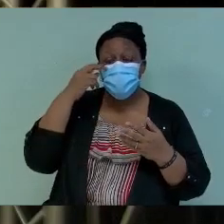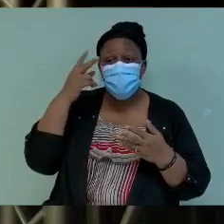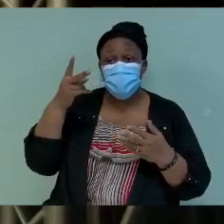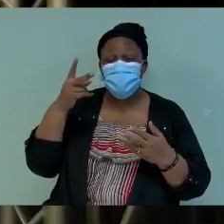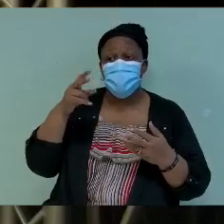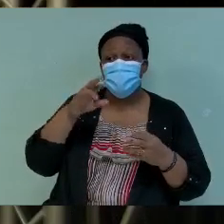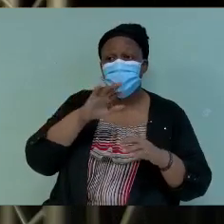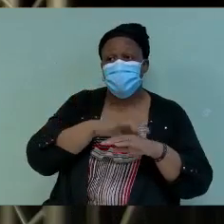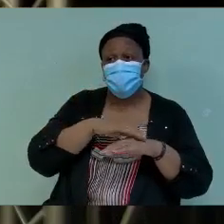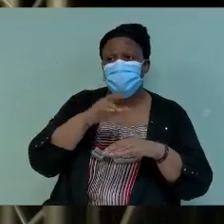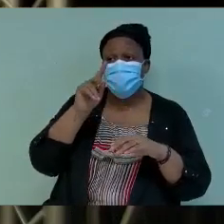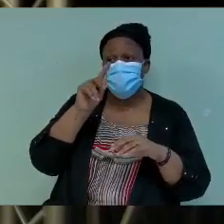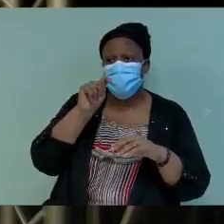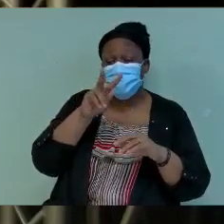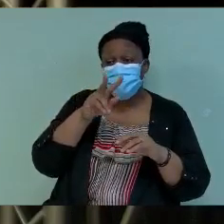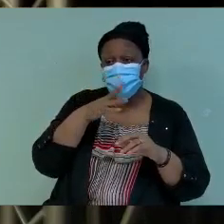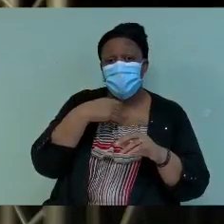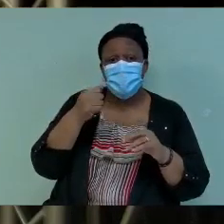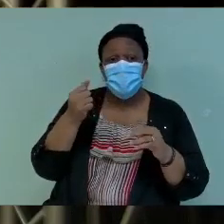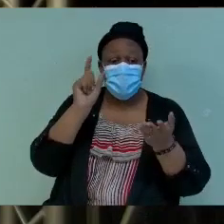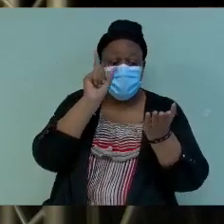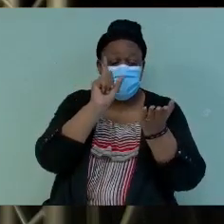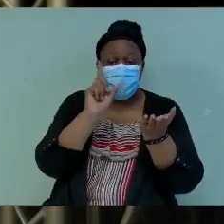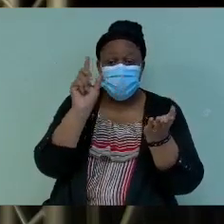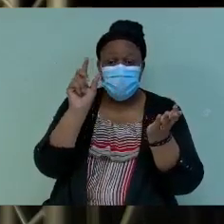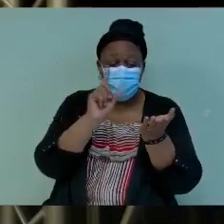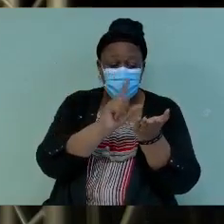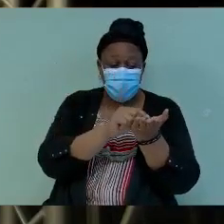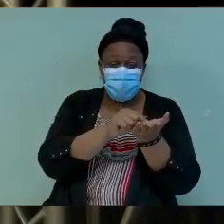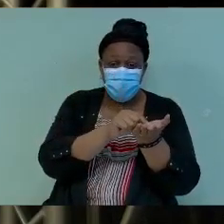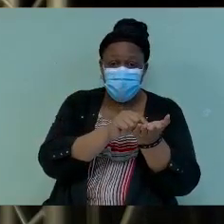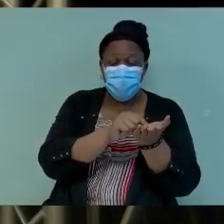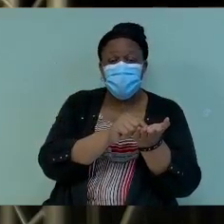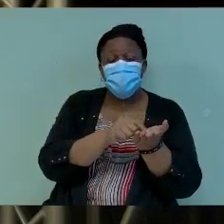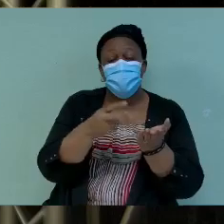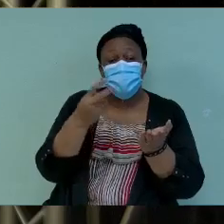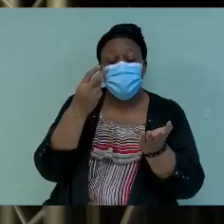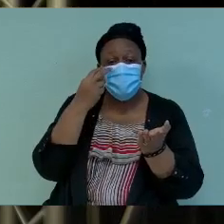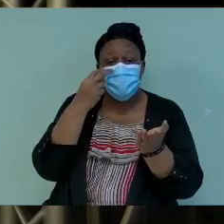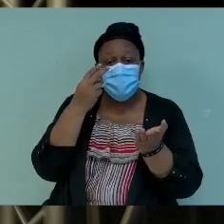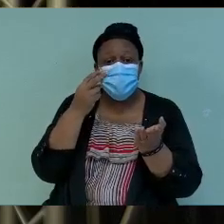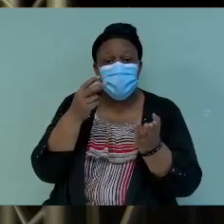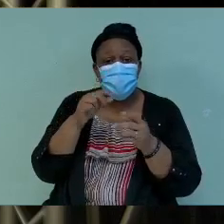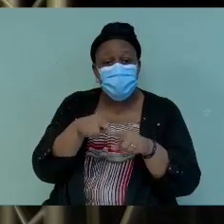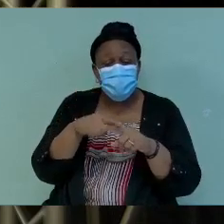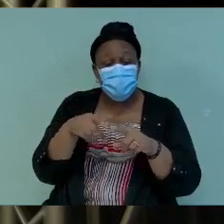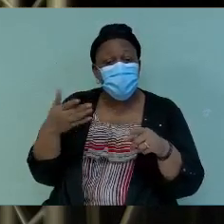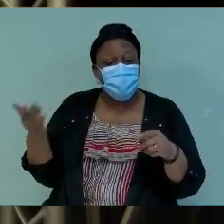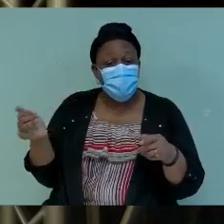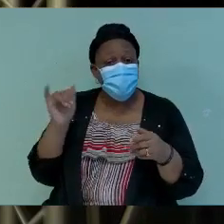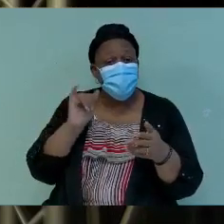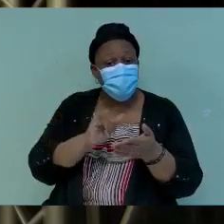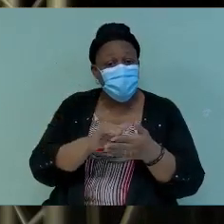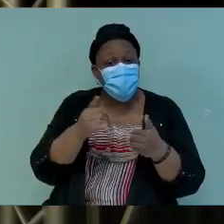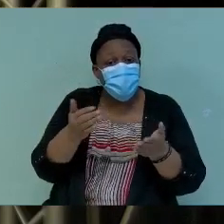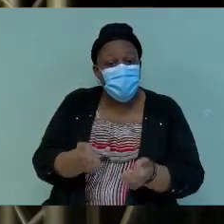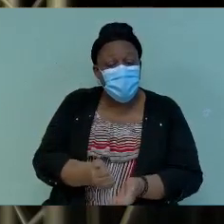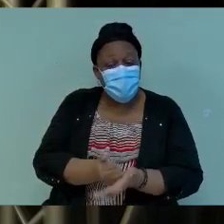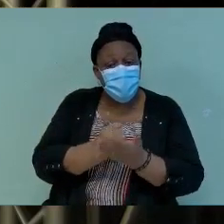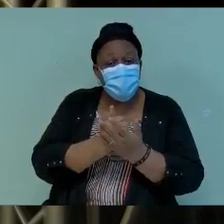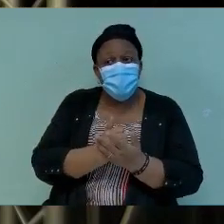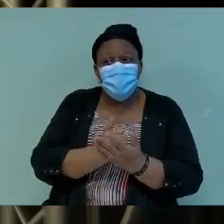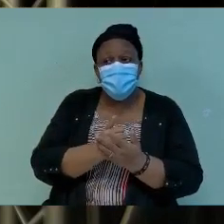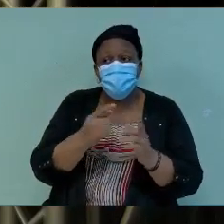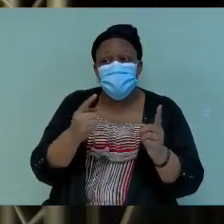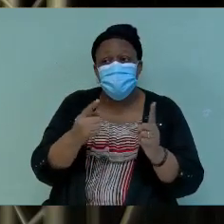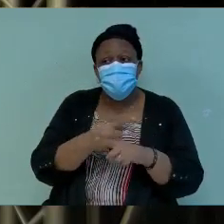announcements about mental health and coping, and they are in rotation currently on ZIZ. In collaboration with